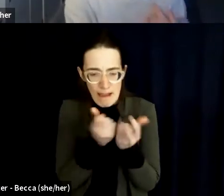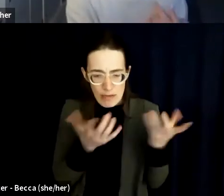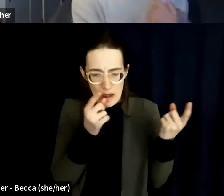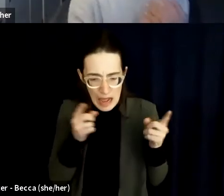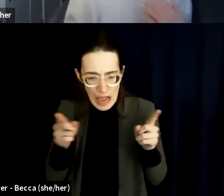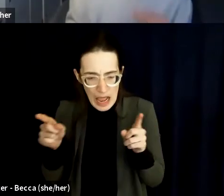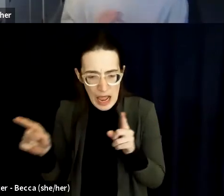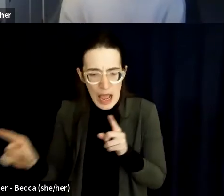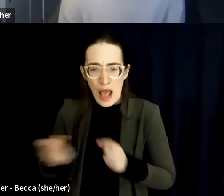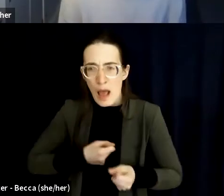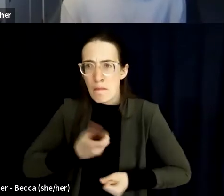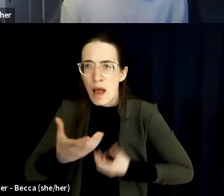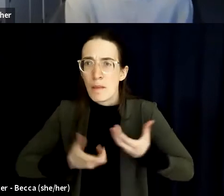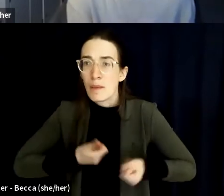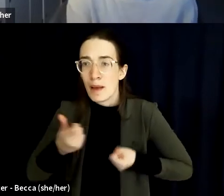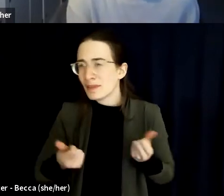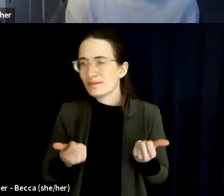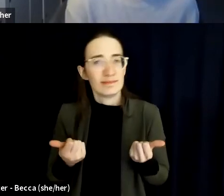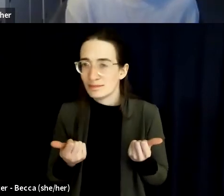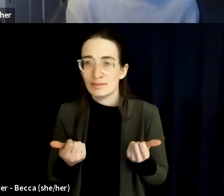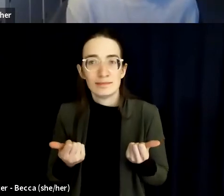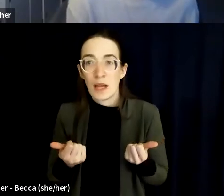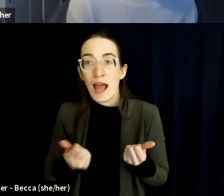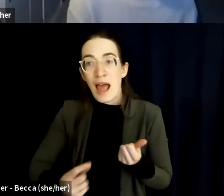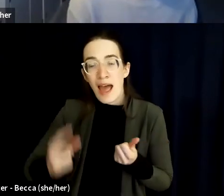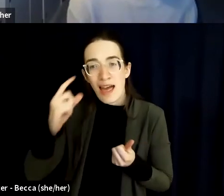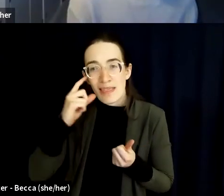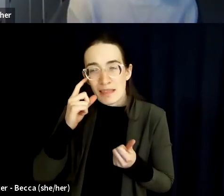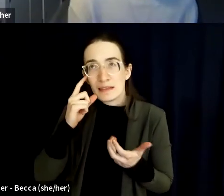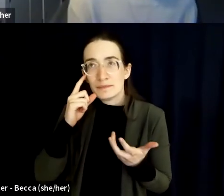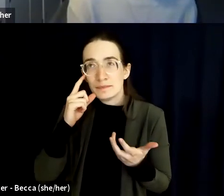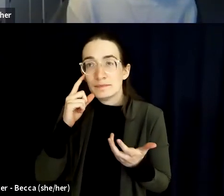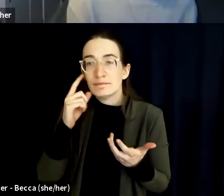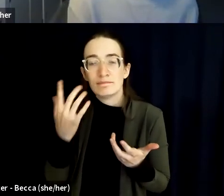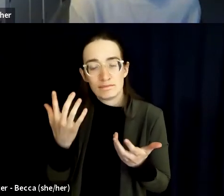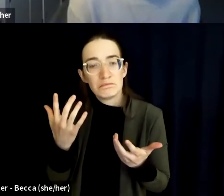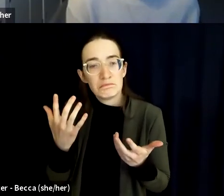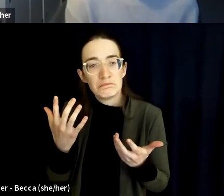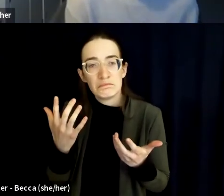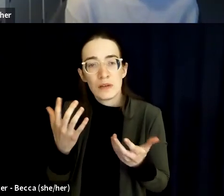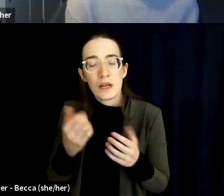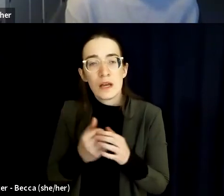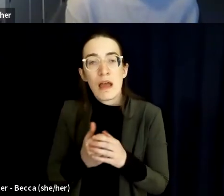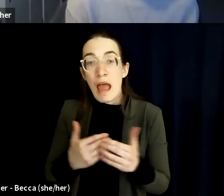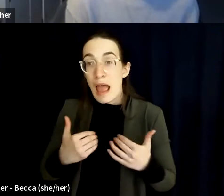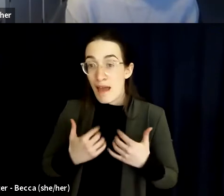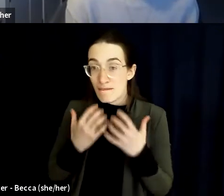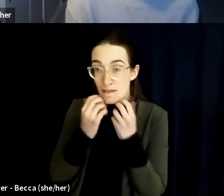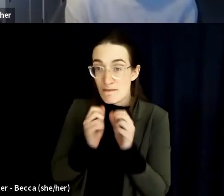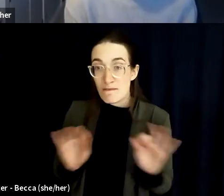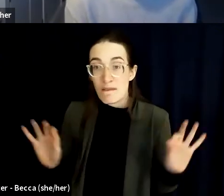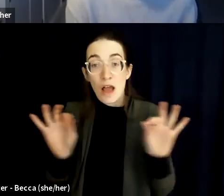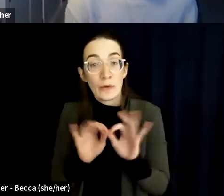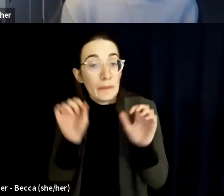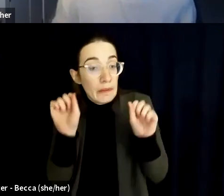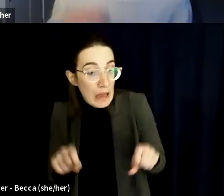logistics, kind of step by step. And I think that there's a lot of different, there's value to being able to do